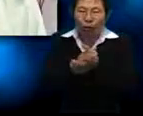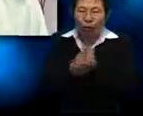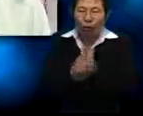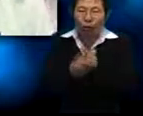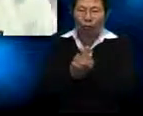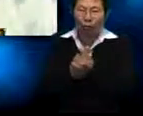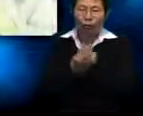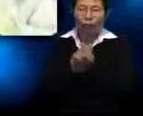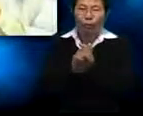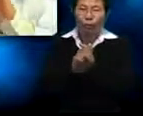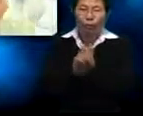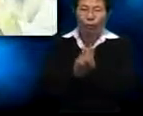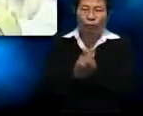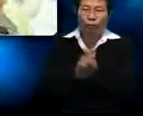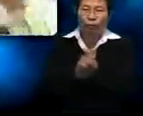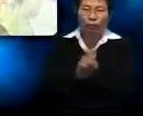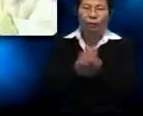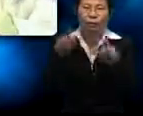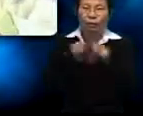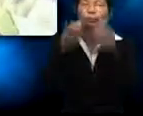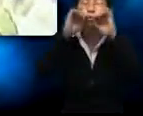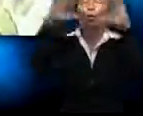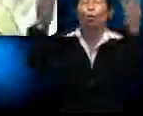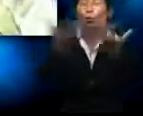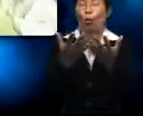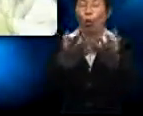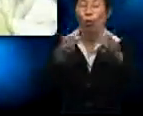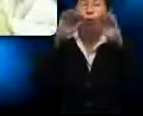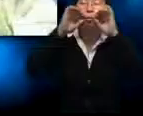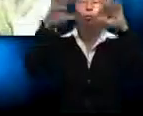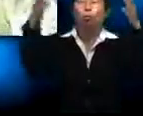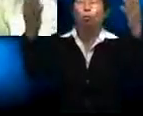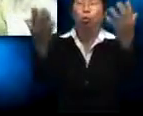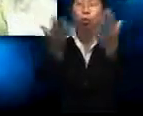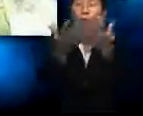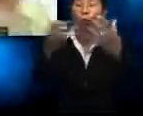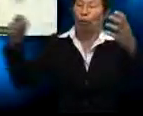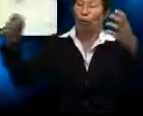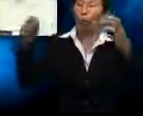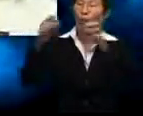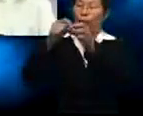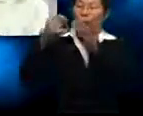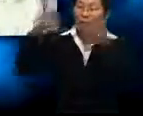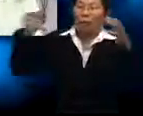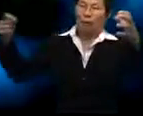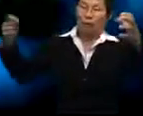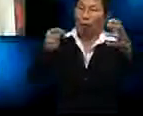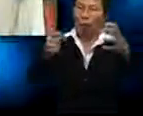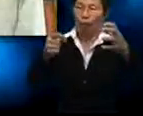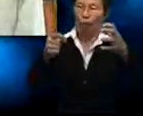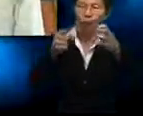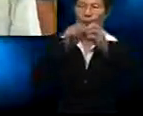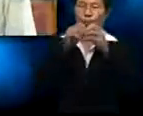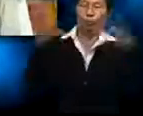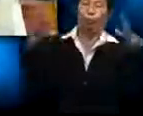balloon. The skin of the balloon or membrane of the balloon pull away.